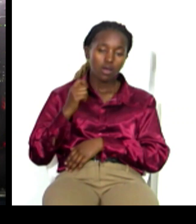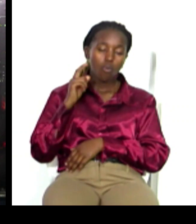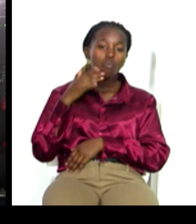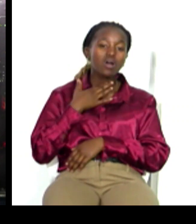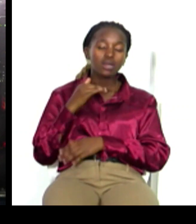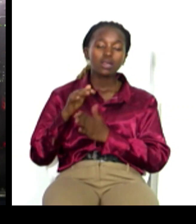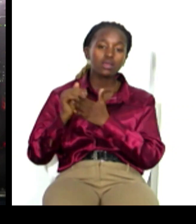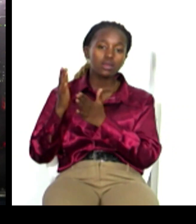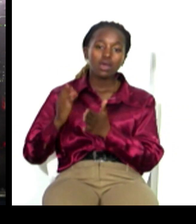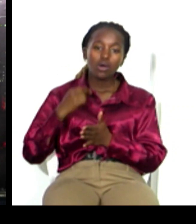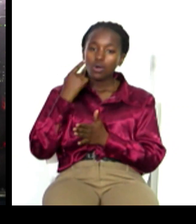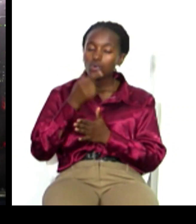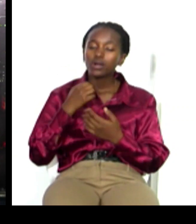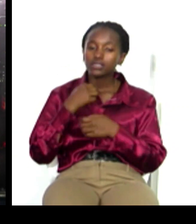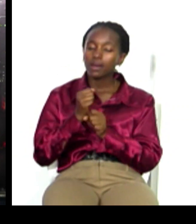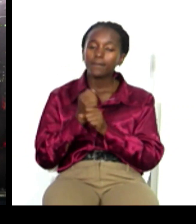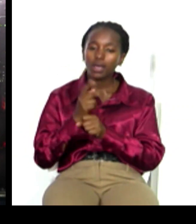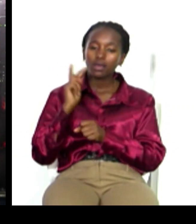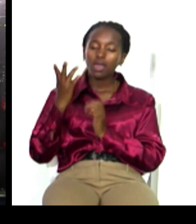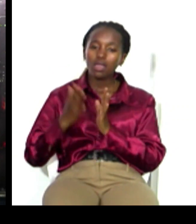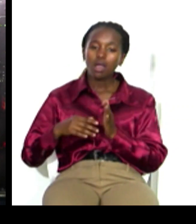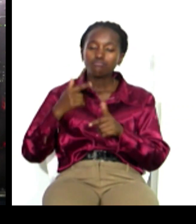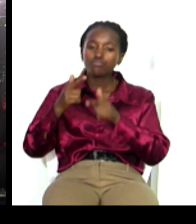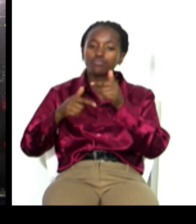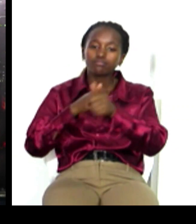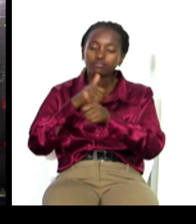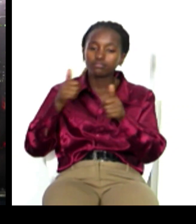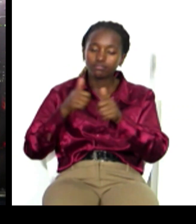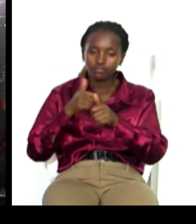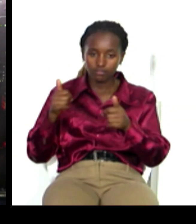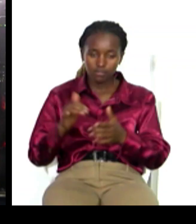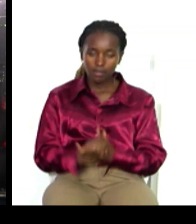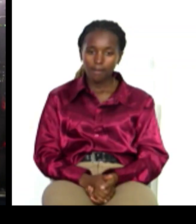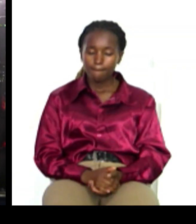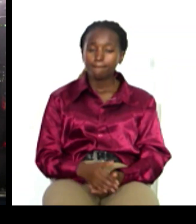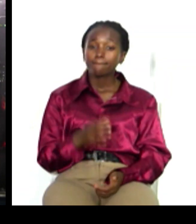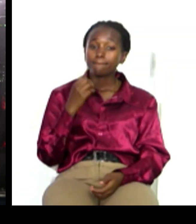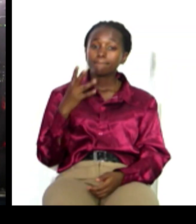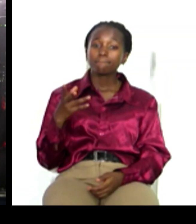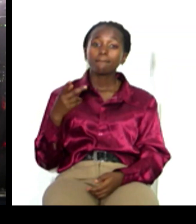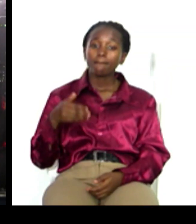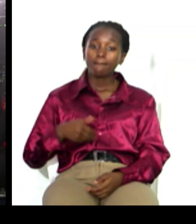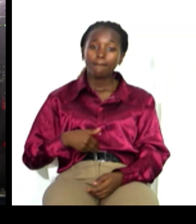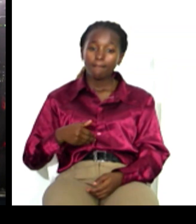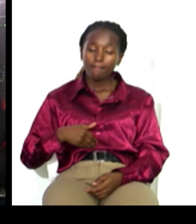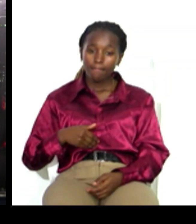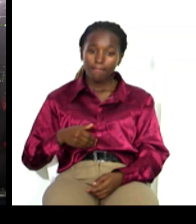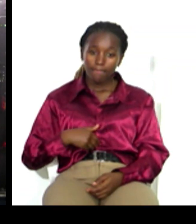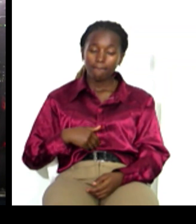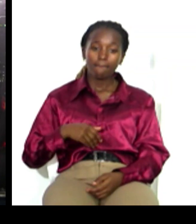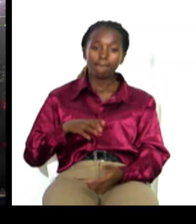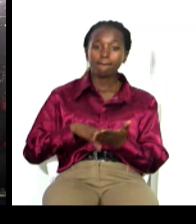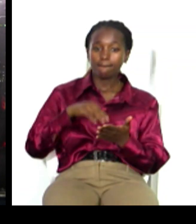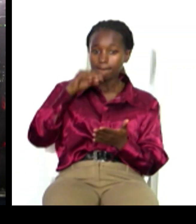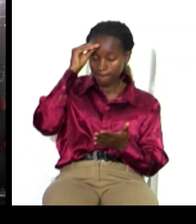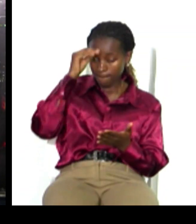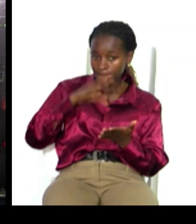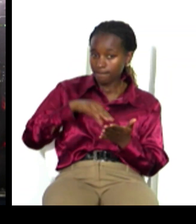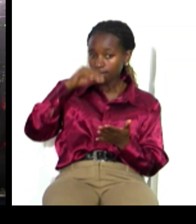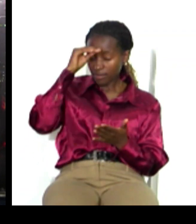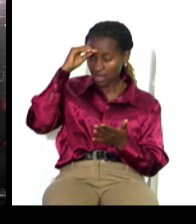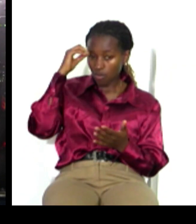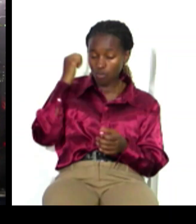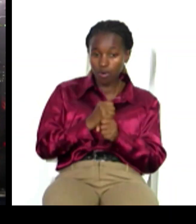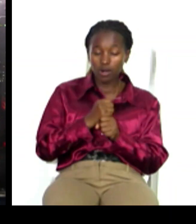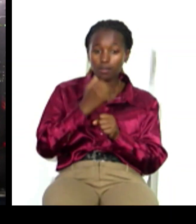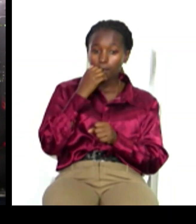forward. That is what is going to happen. Youth sai, mtu amesoma, ana barua yote, ana kazi. Do you think that that